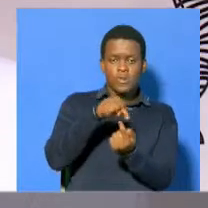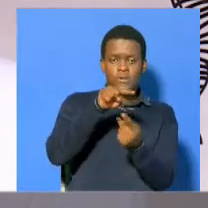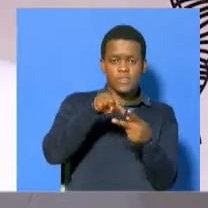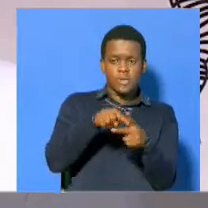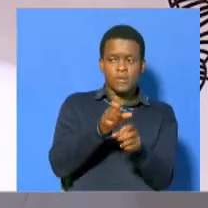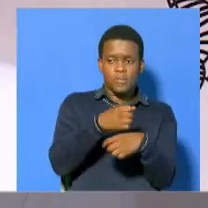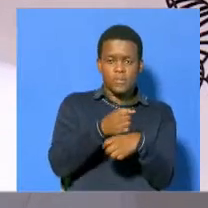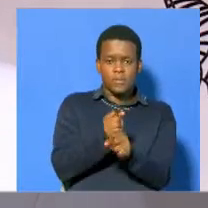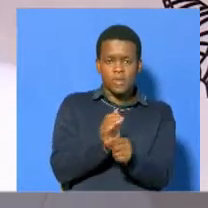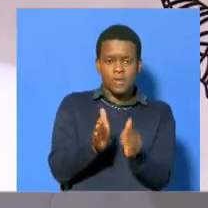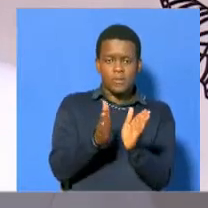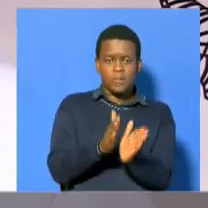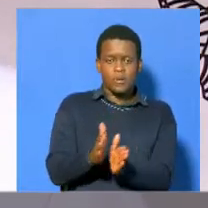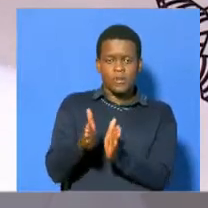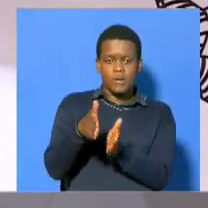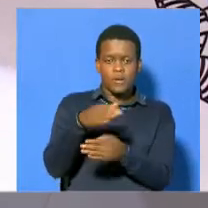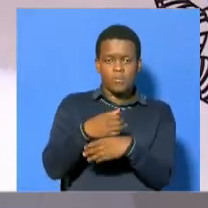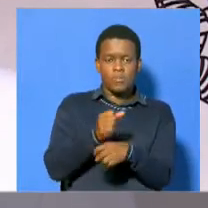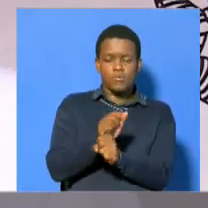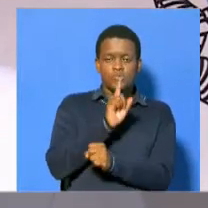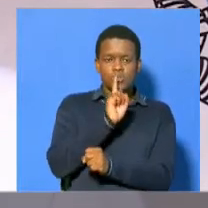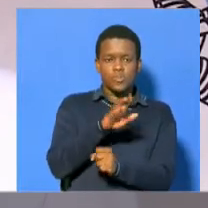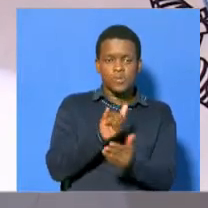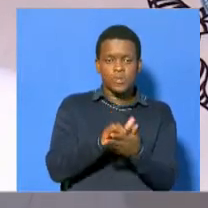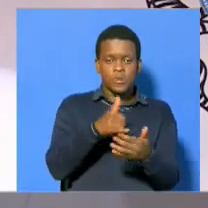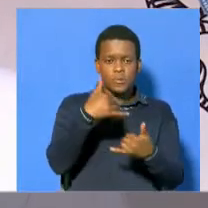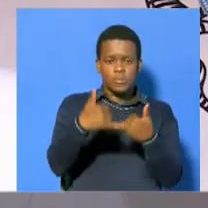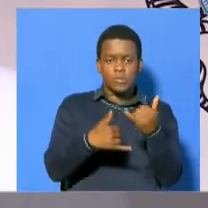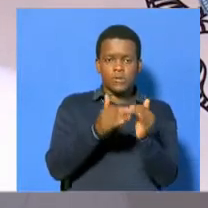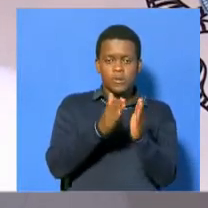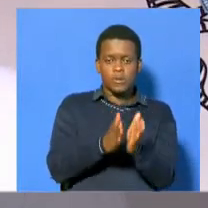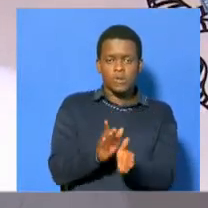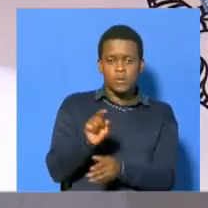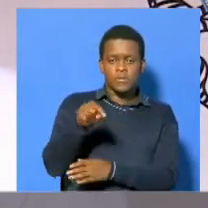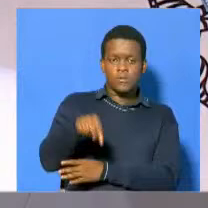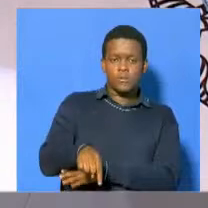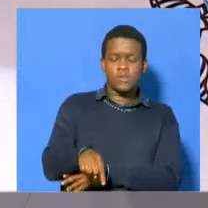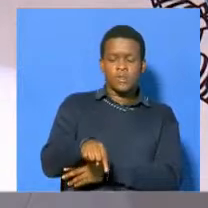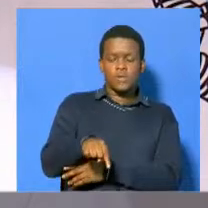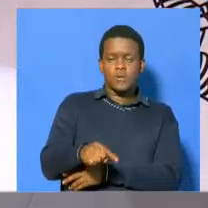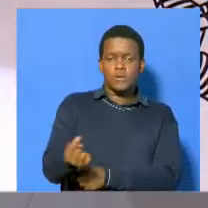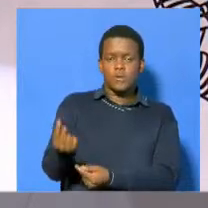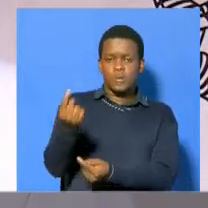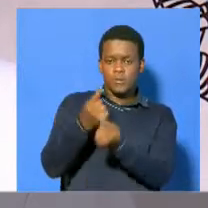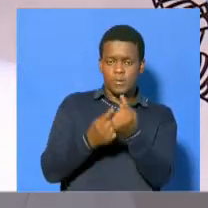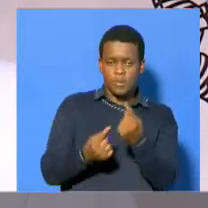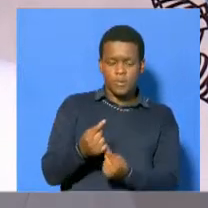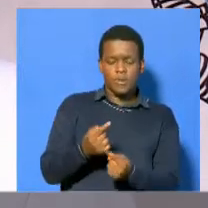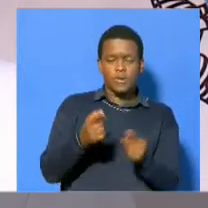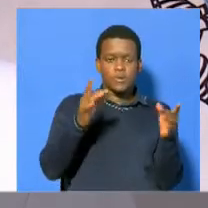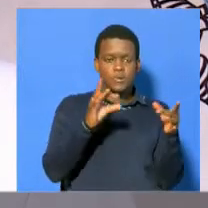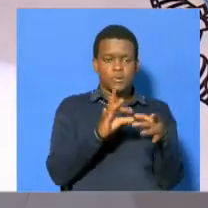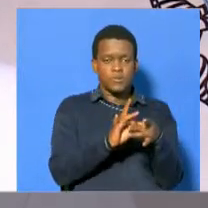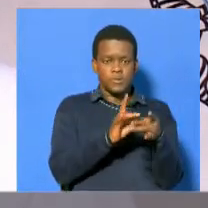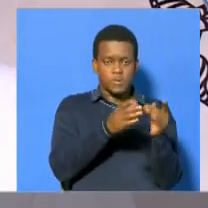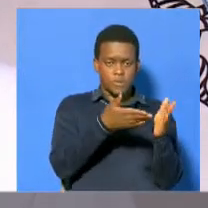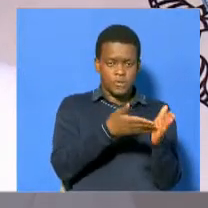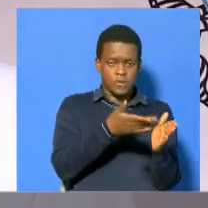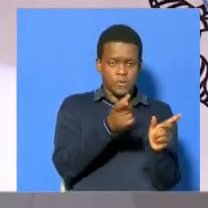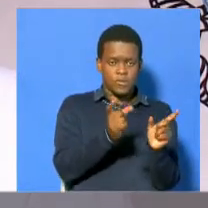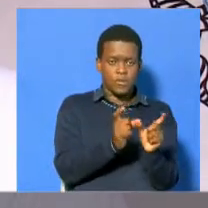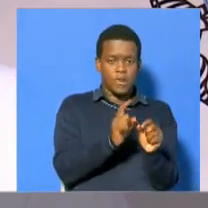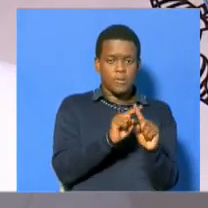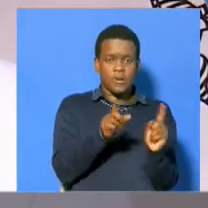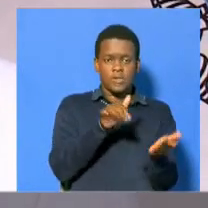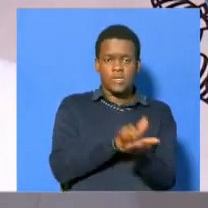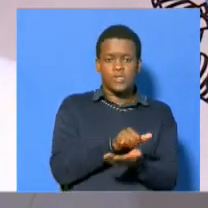plan and also making sure that the players are available to come and participate, it's not an easy thing.